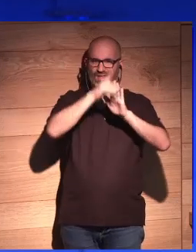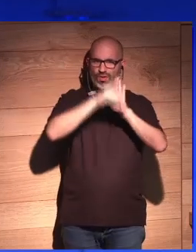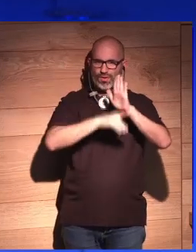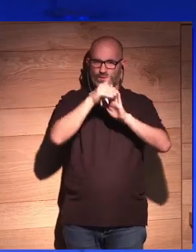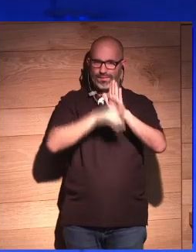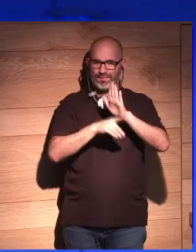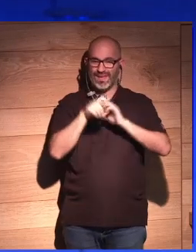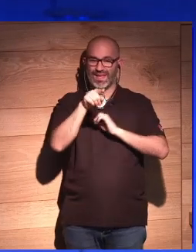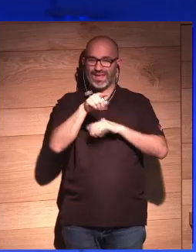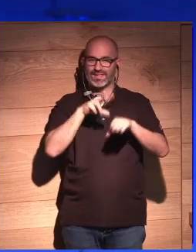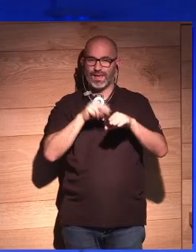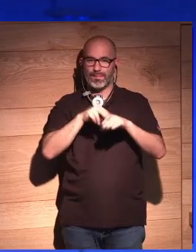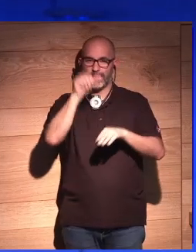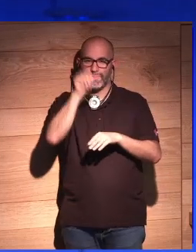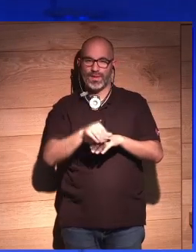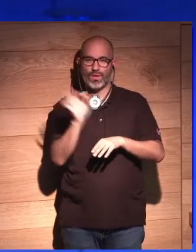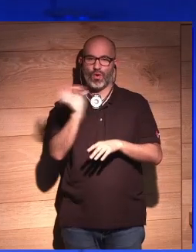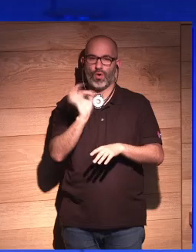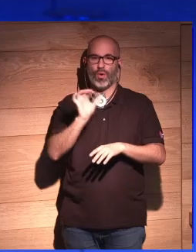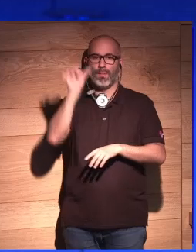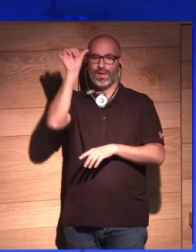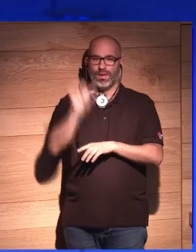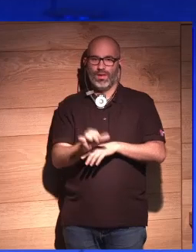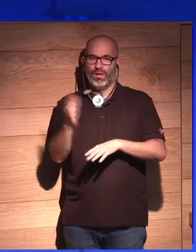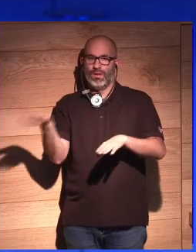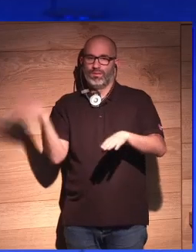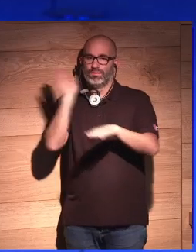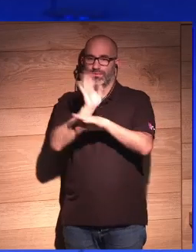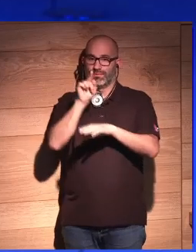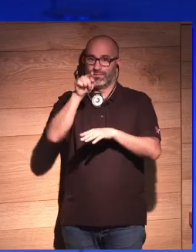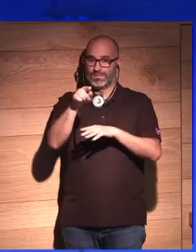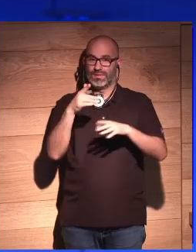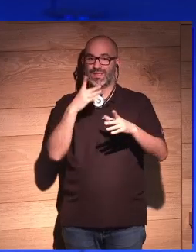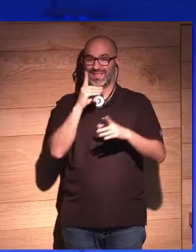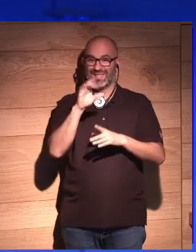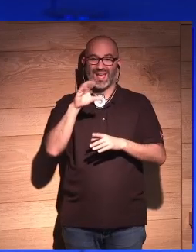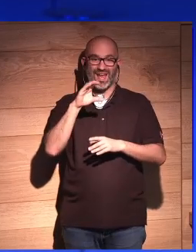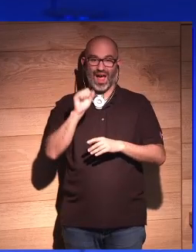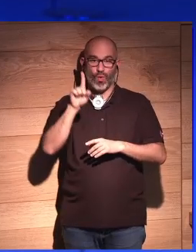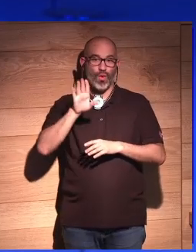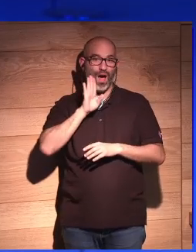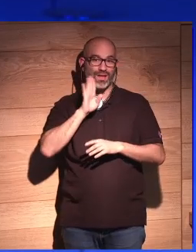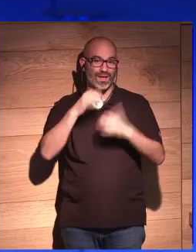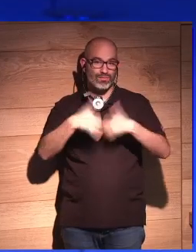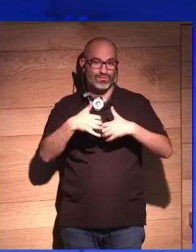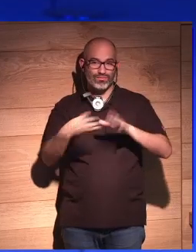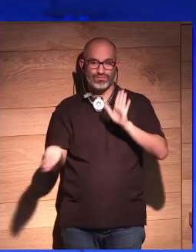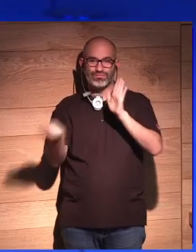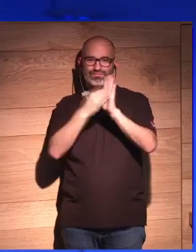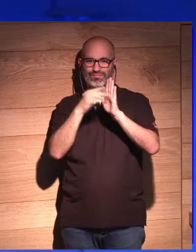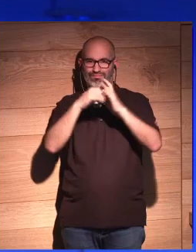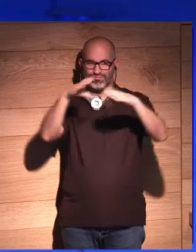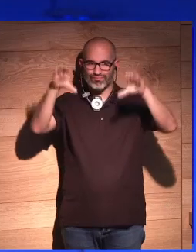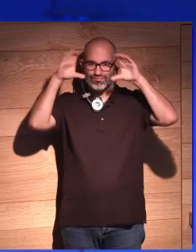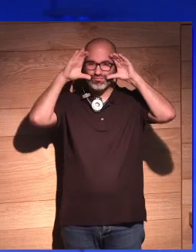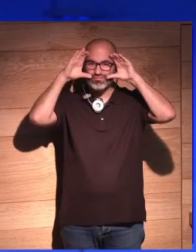showed in 2014. It turns out that Mark Zuckerberg's sister was at the festival that year, and about 3 months later, the